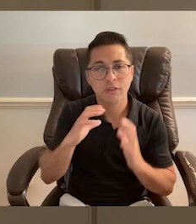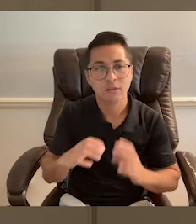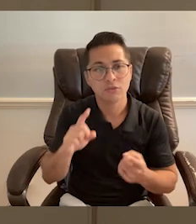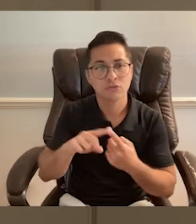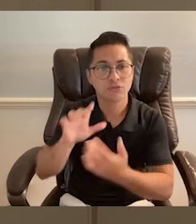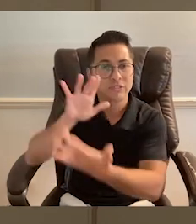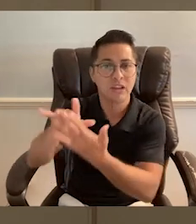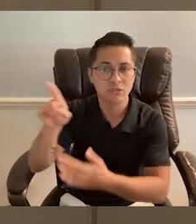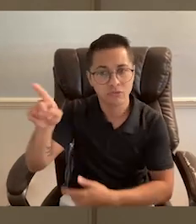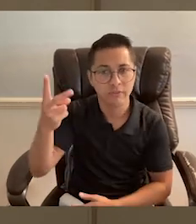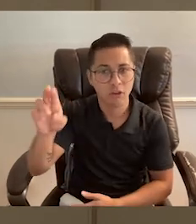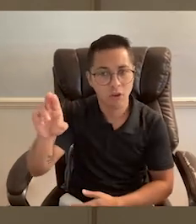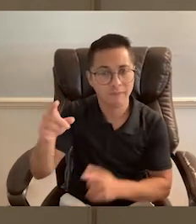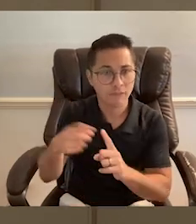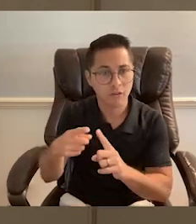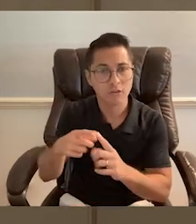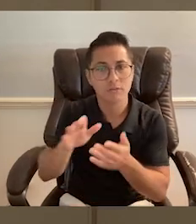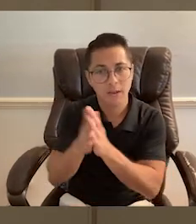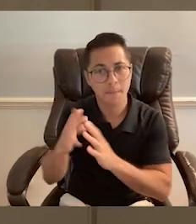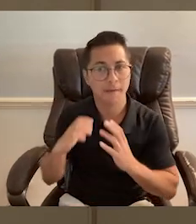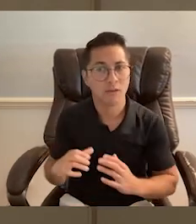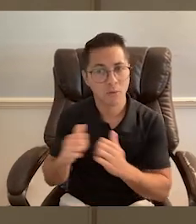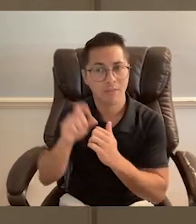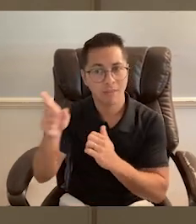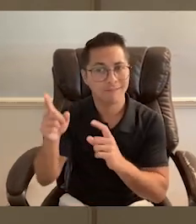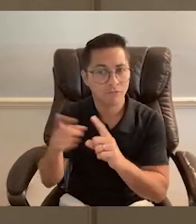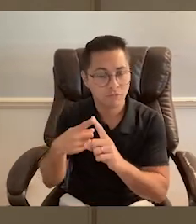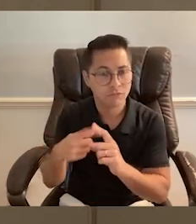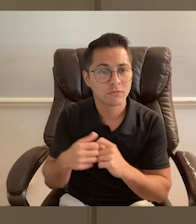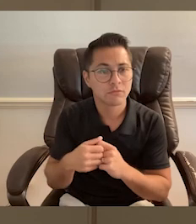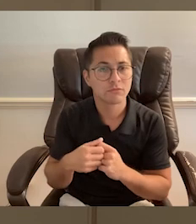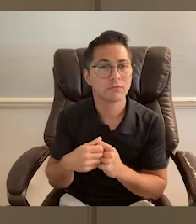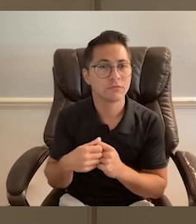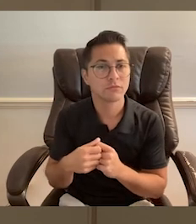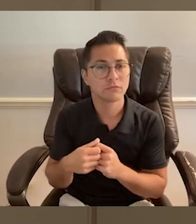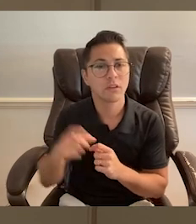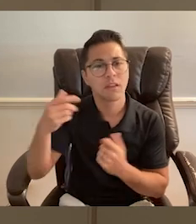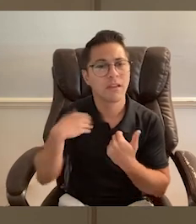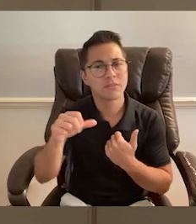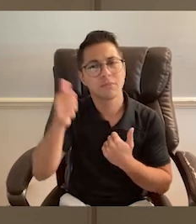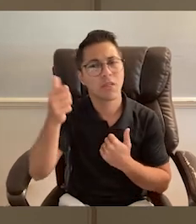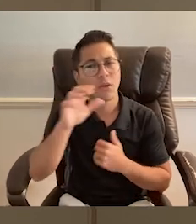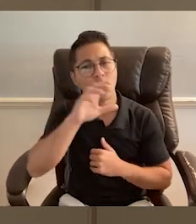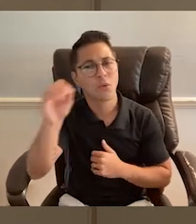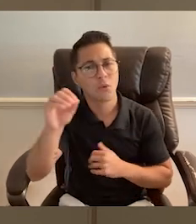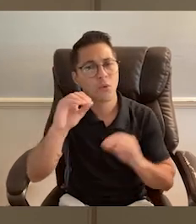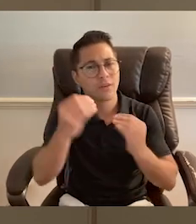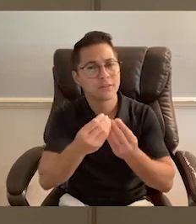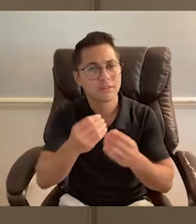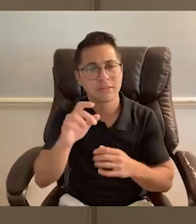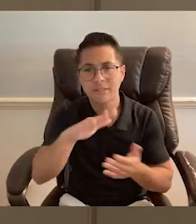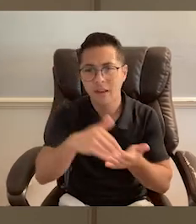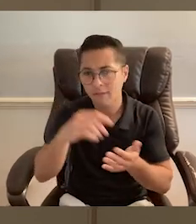with Capstone, we don't expect any funding from the individuals with disabilities. That's something that